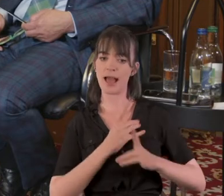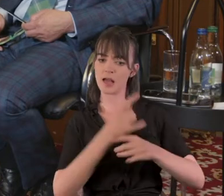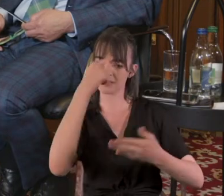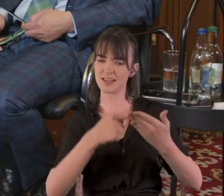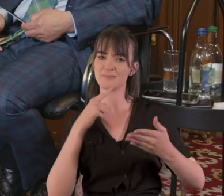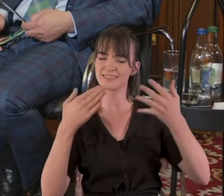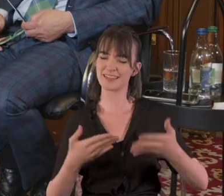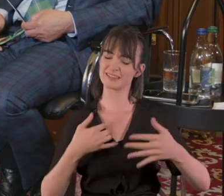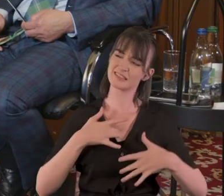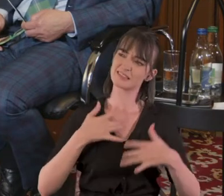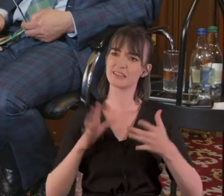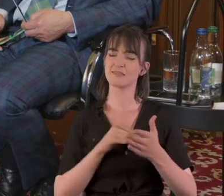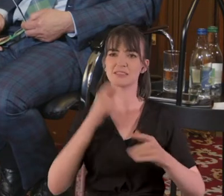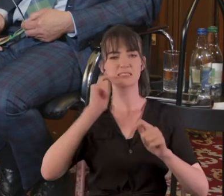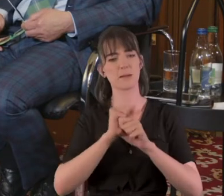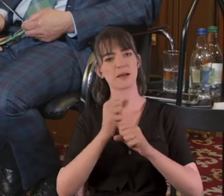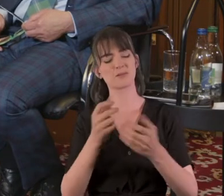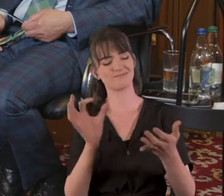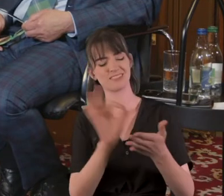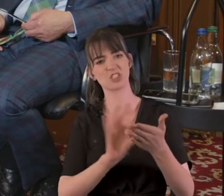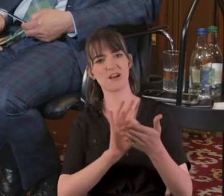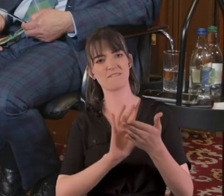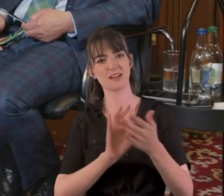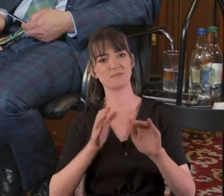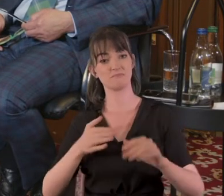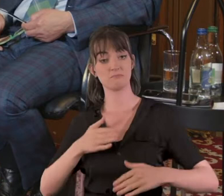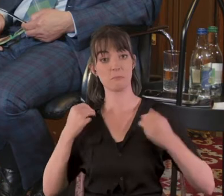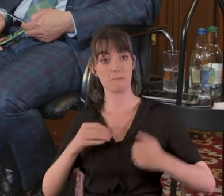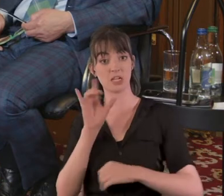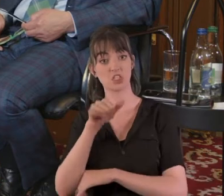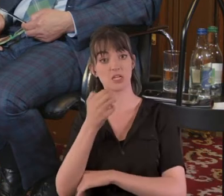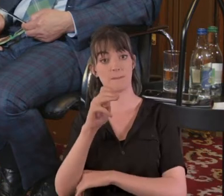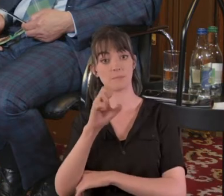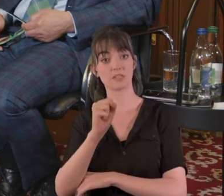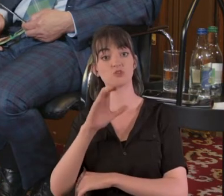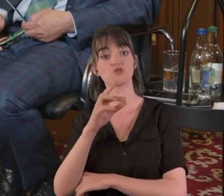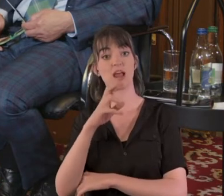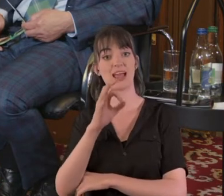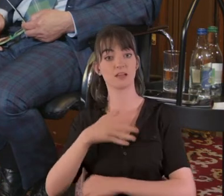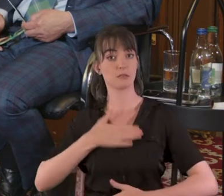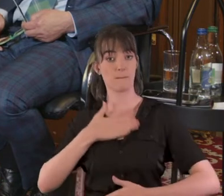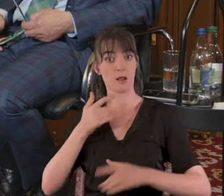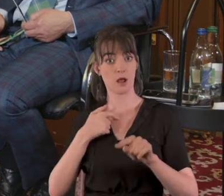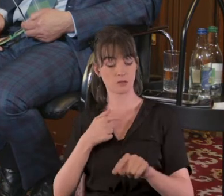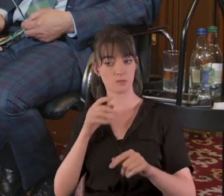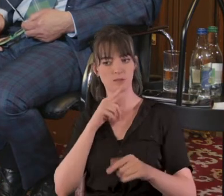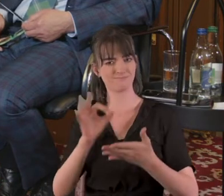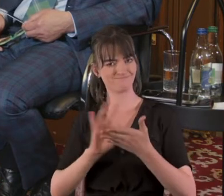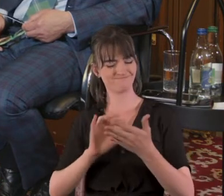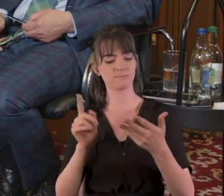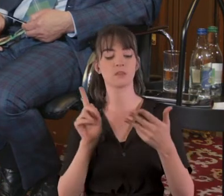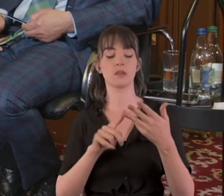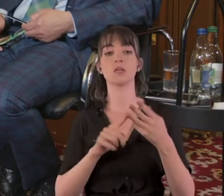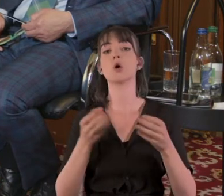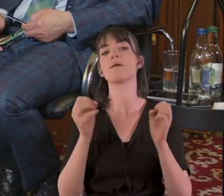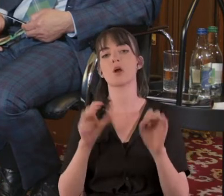again, somewhat to the surprise of James Craig, I think. There were financial implications. Ireland's departure from